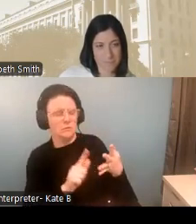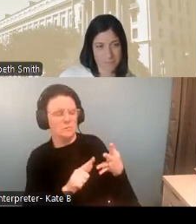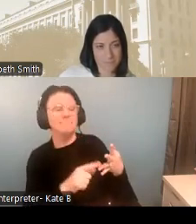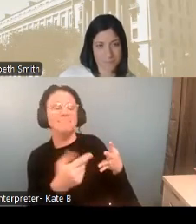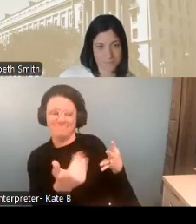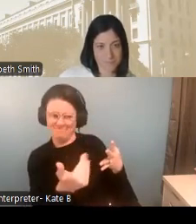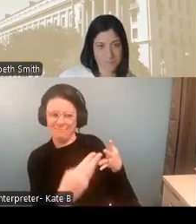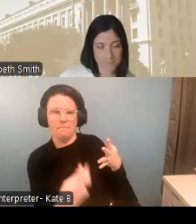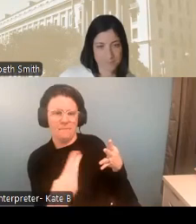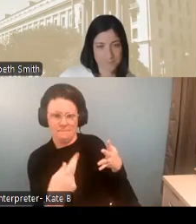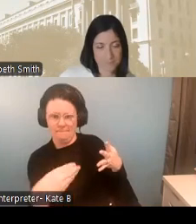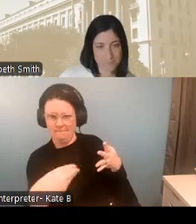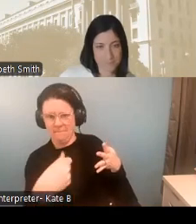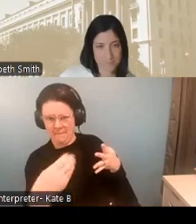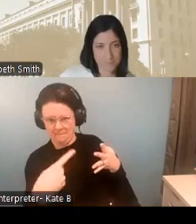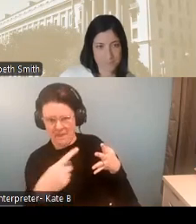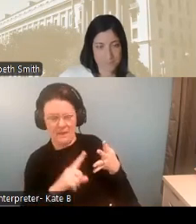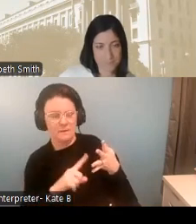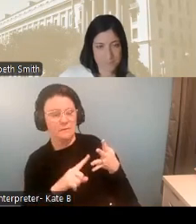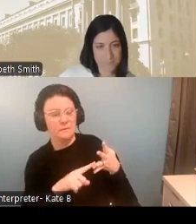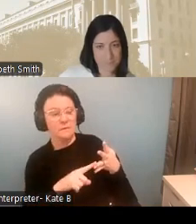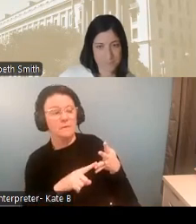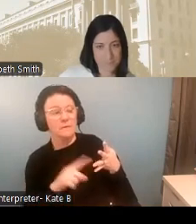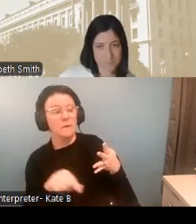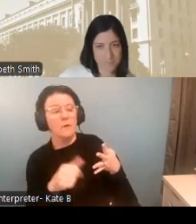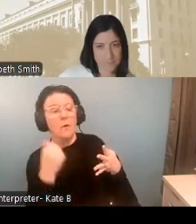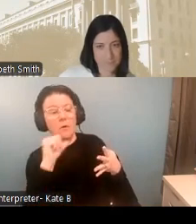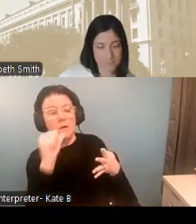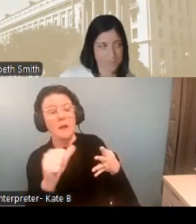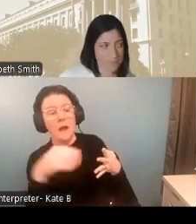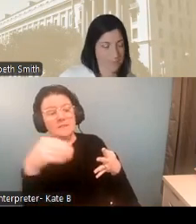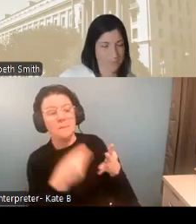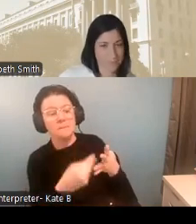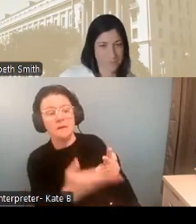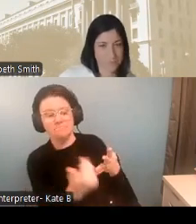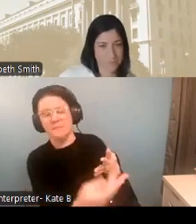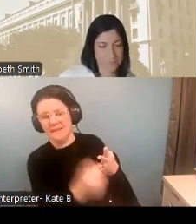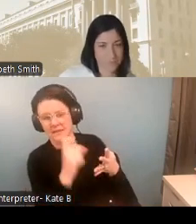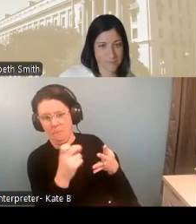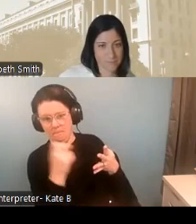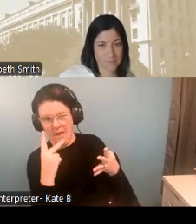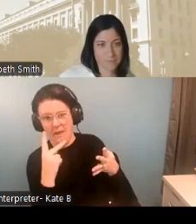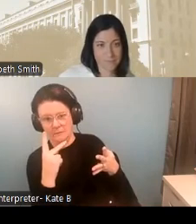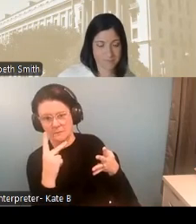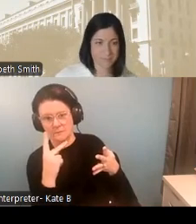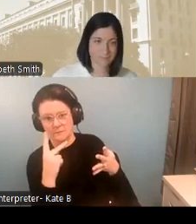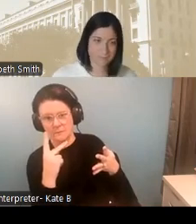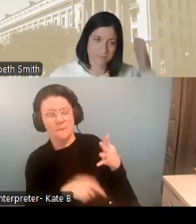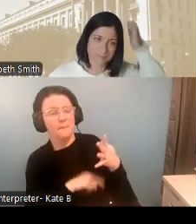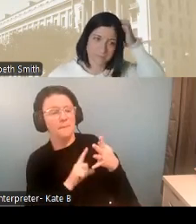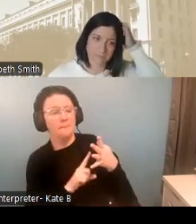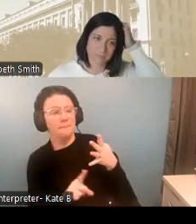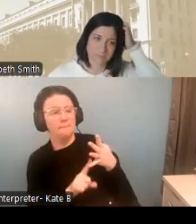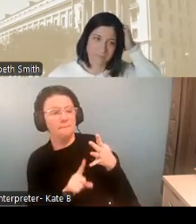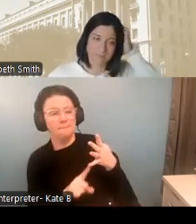question costs, or it would be asked to deobligate any of the unspent grant funds. Kind of in the situation I just alluded